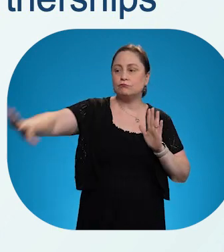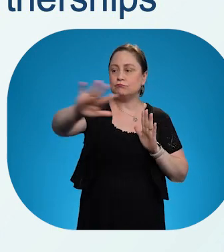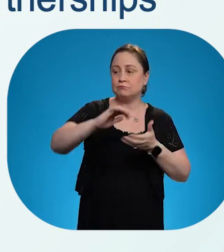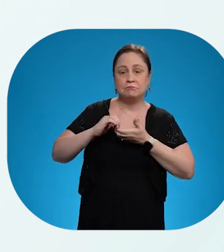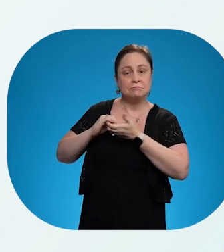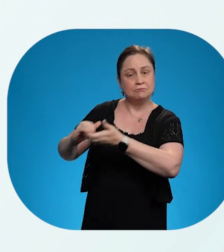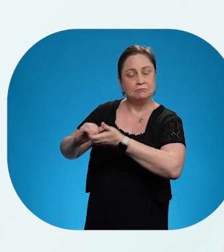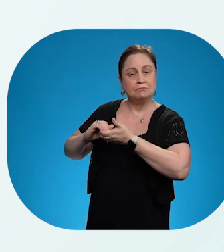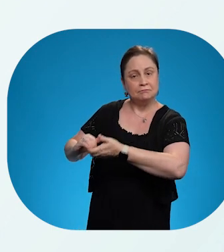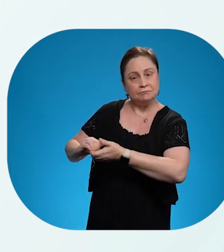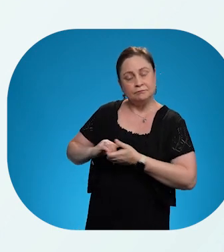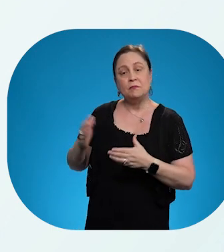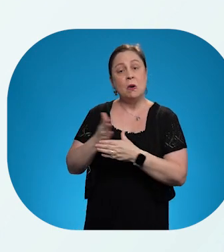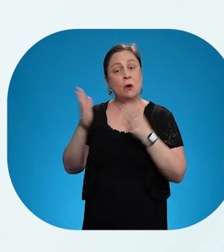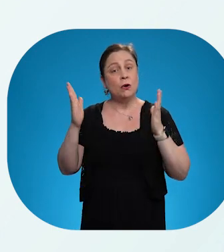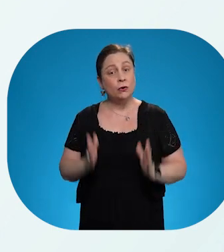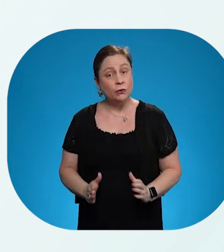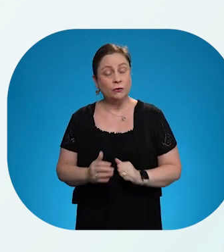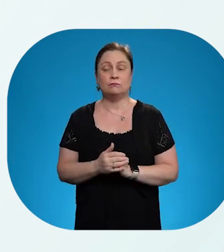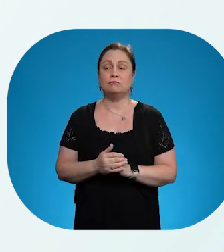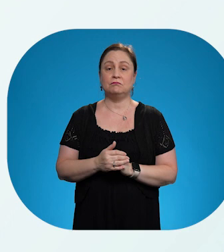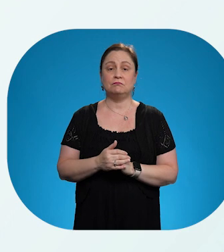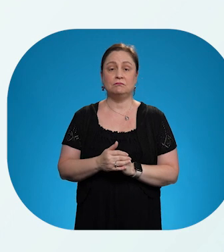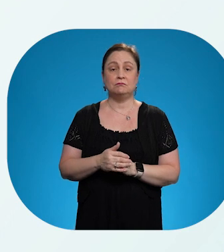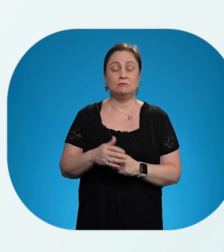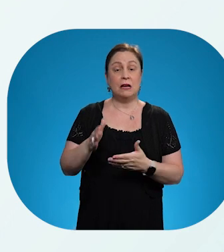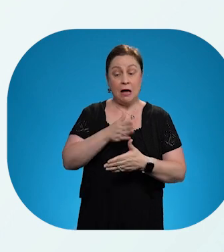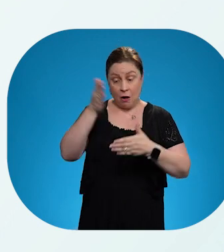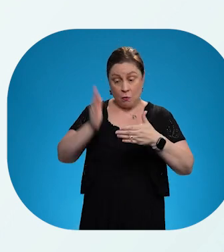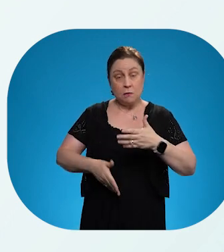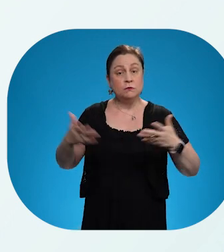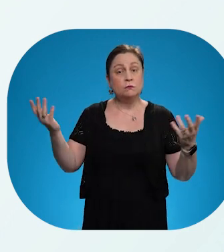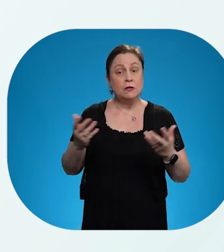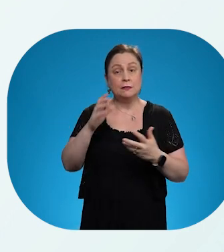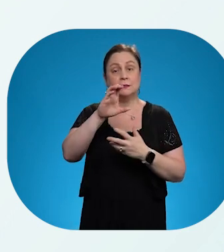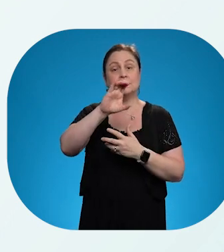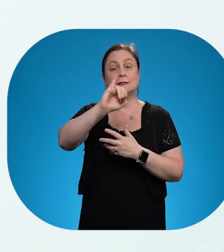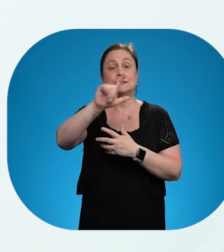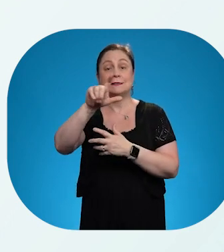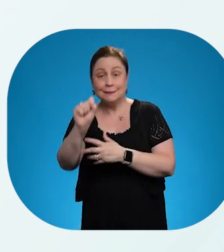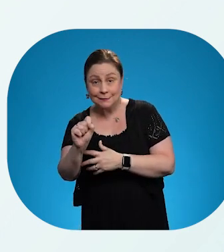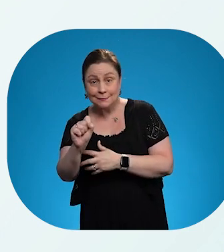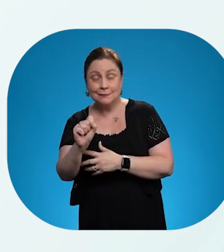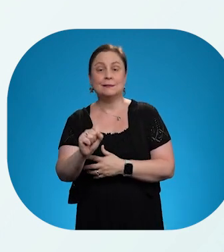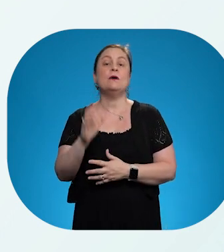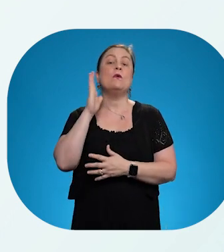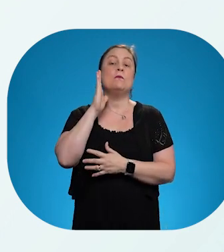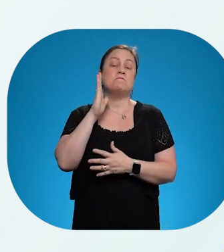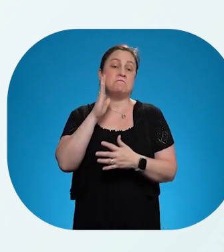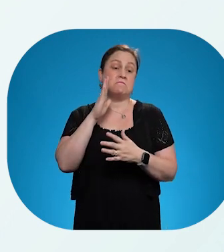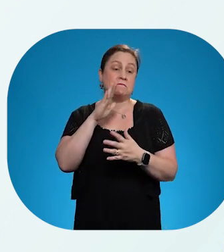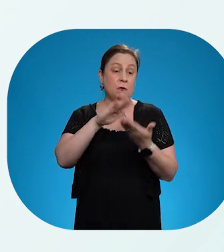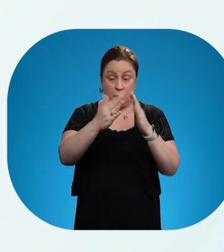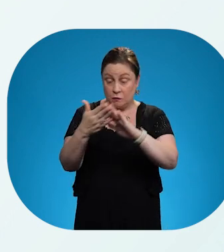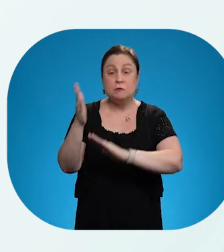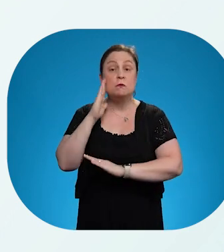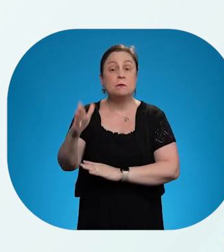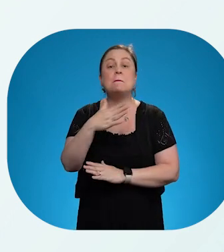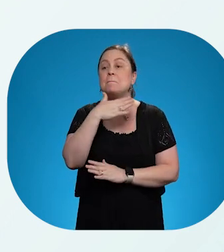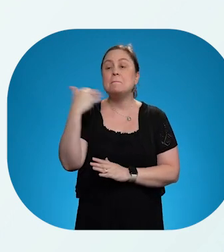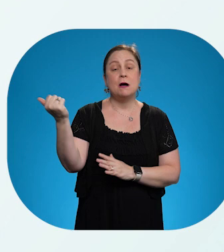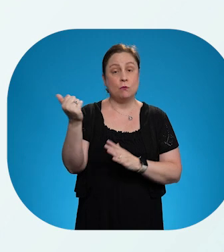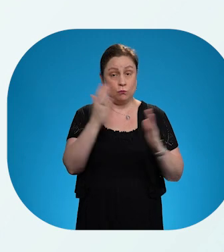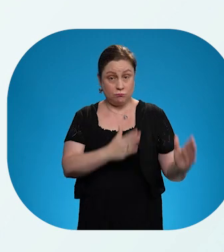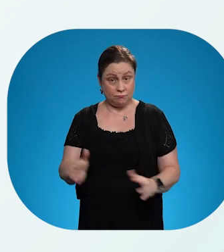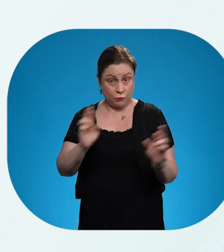partnerships. Outcomes of this efforts include CILs public health departments and communities will be better prepared for future public health